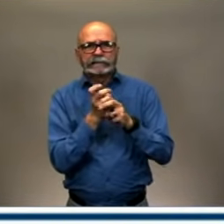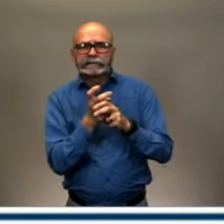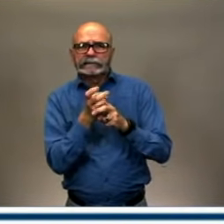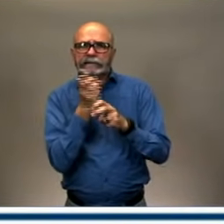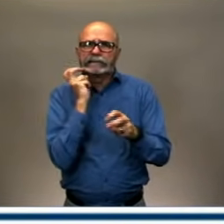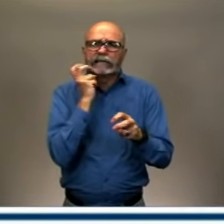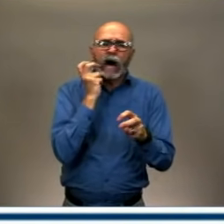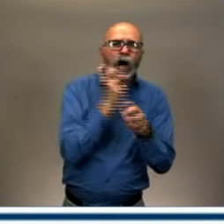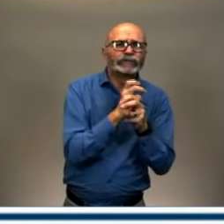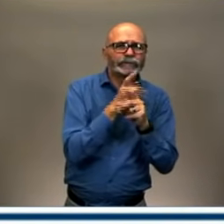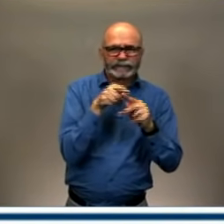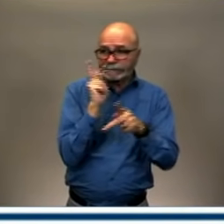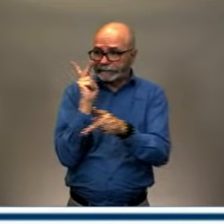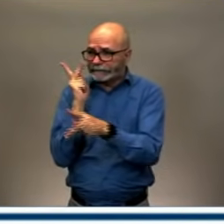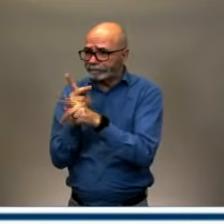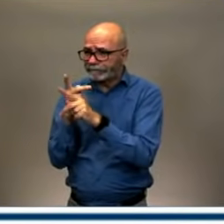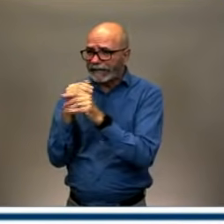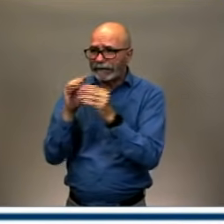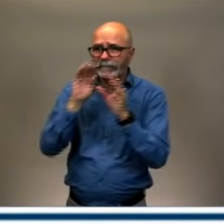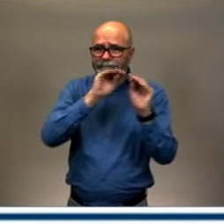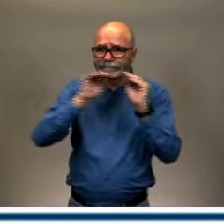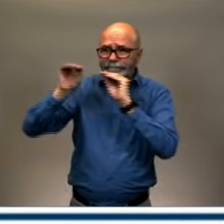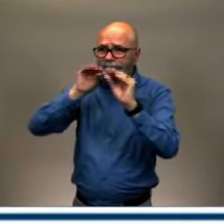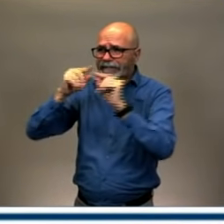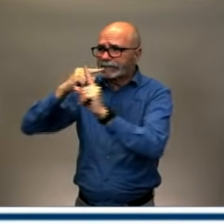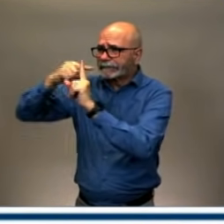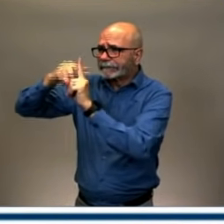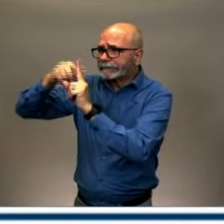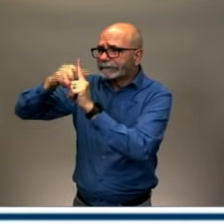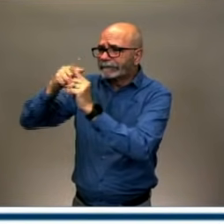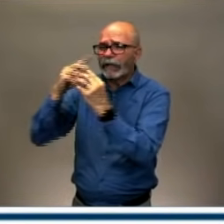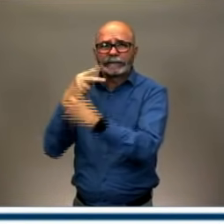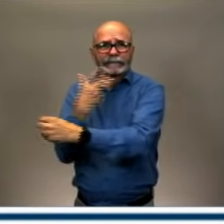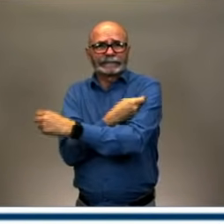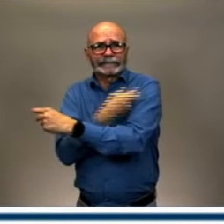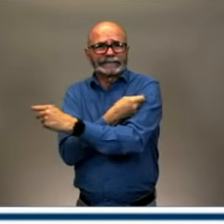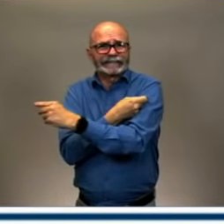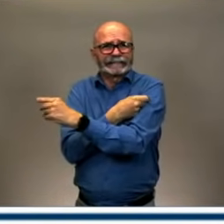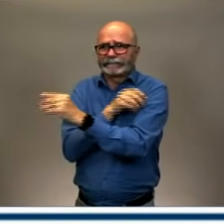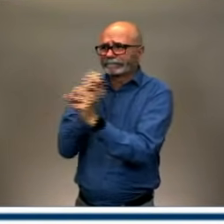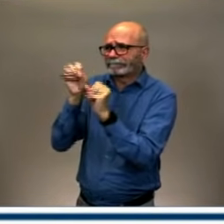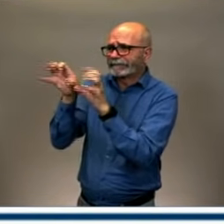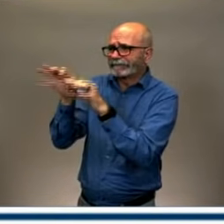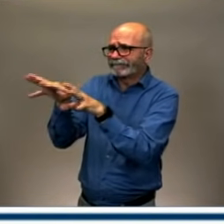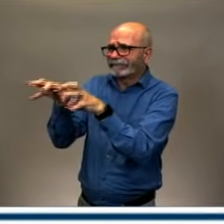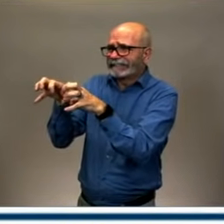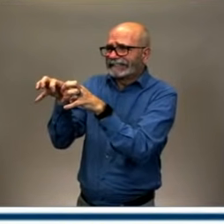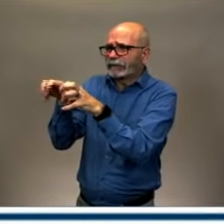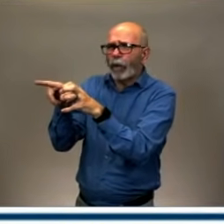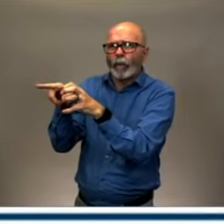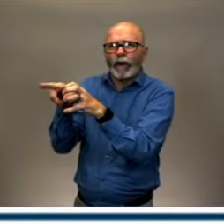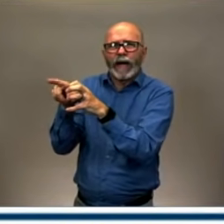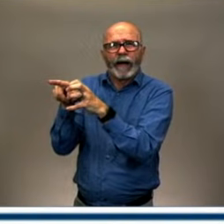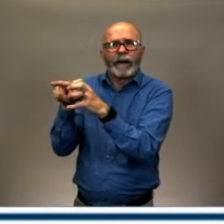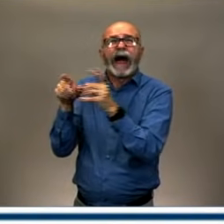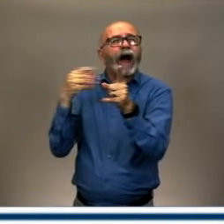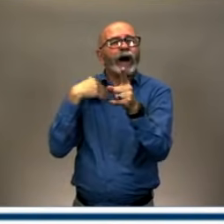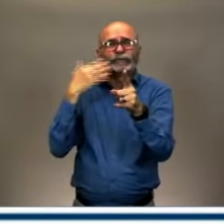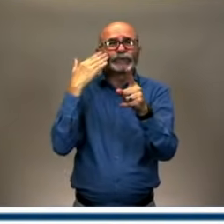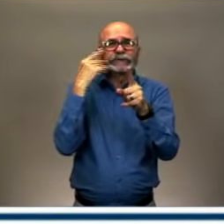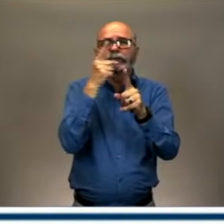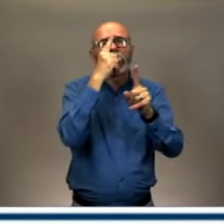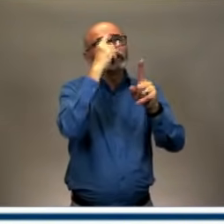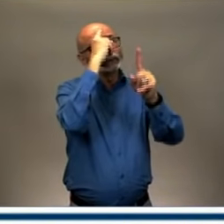at certain temperature ranges. I'm just wondering, as we look at goals like having 75%